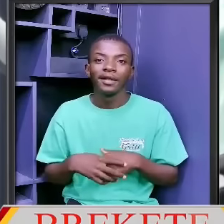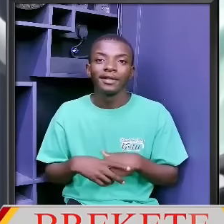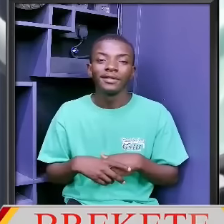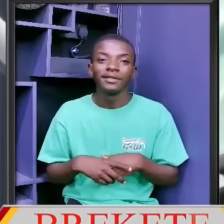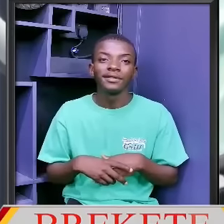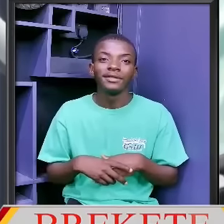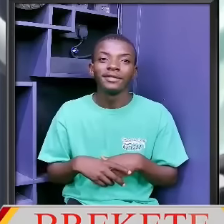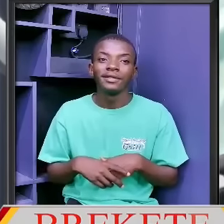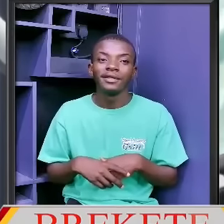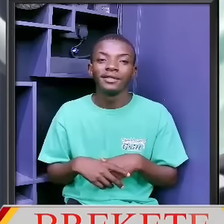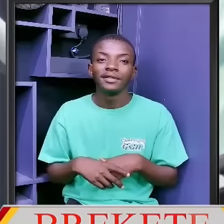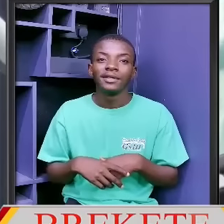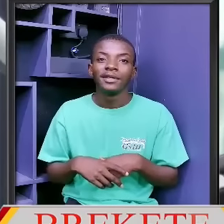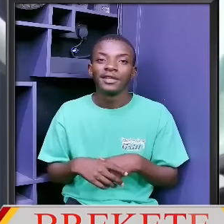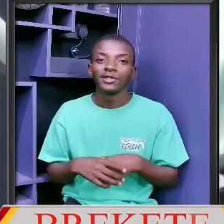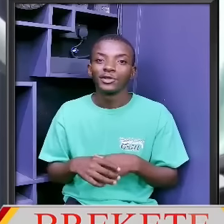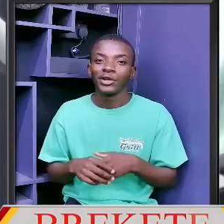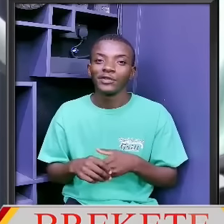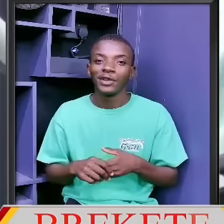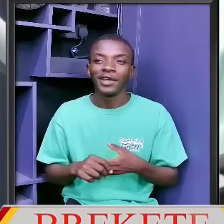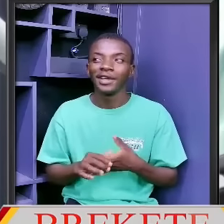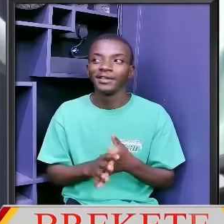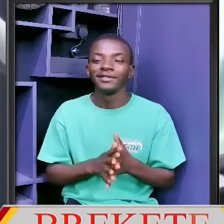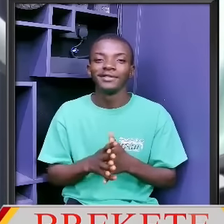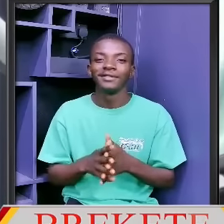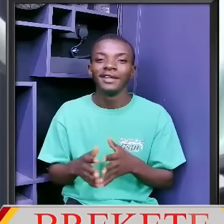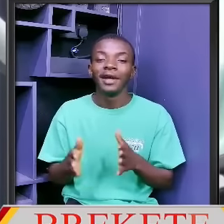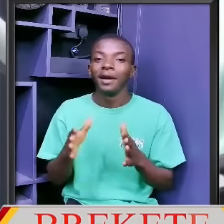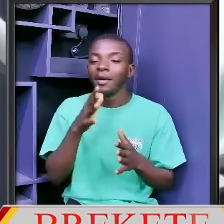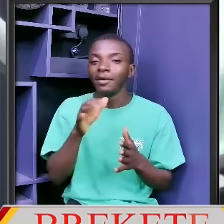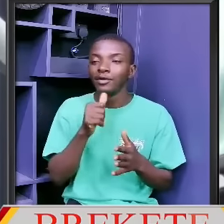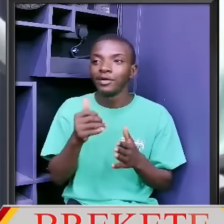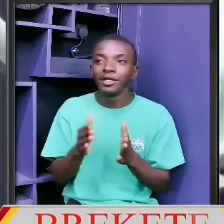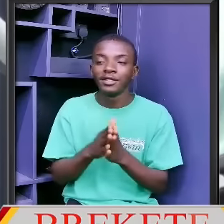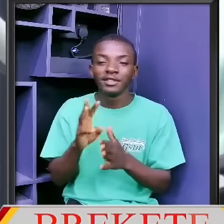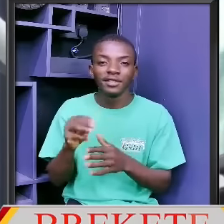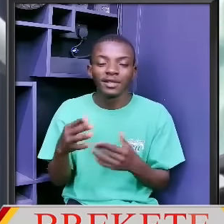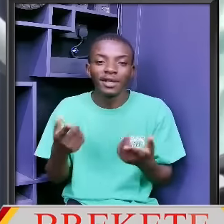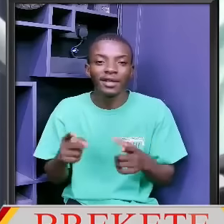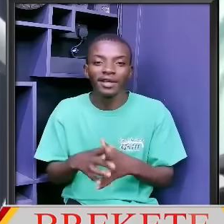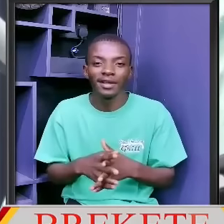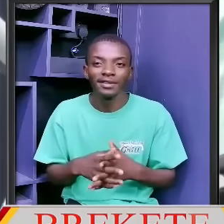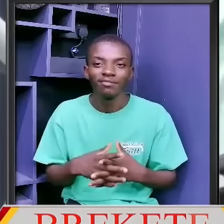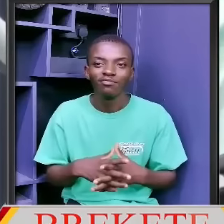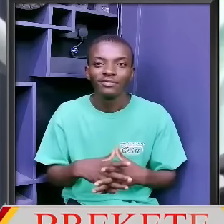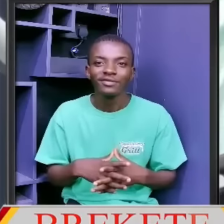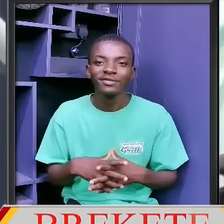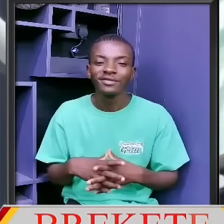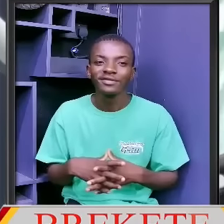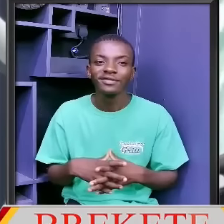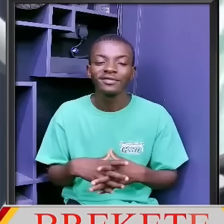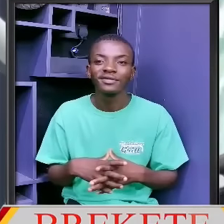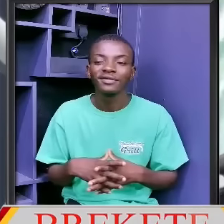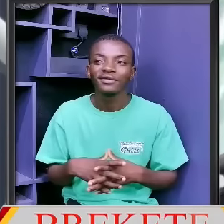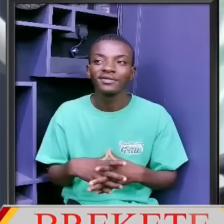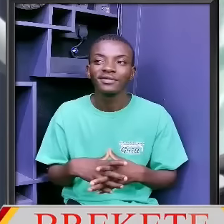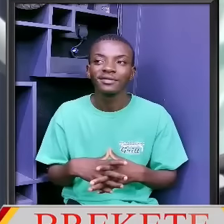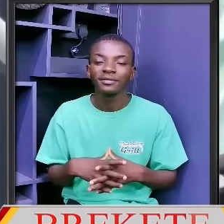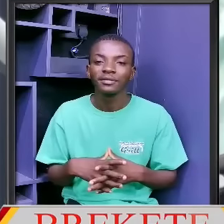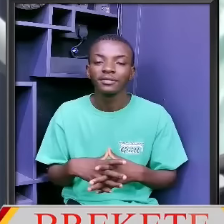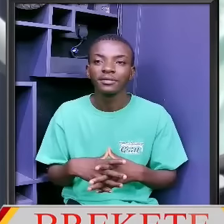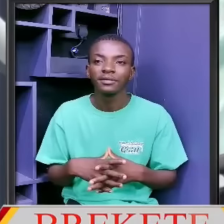So cow feet disappear and him no feet disappear. And mama no ask him like that. So eventually, finally,